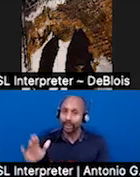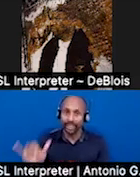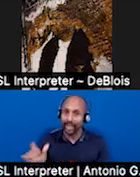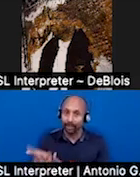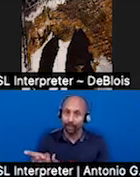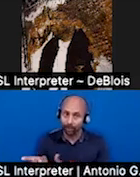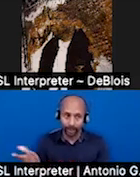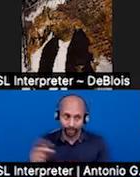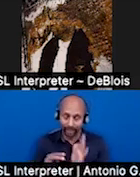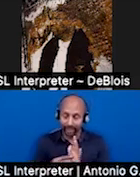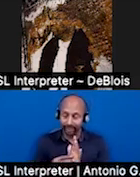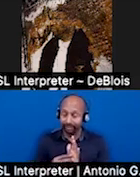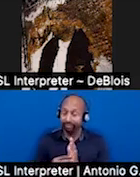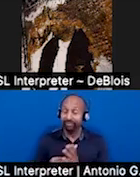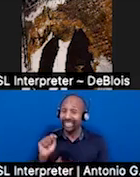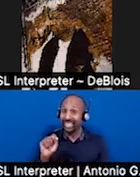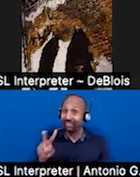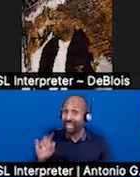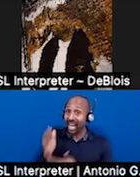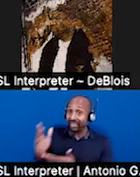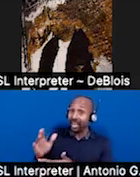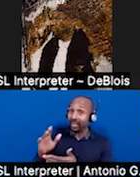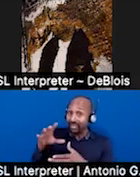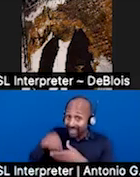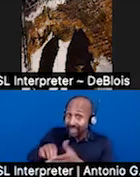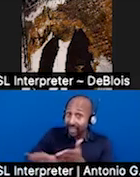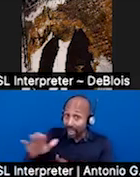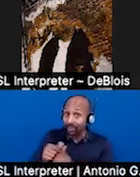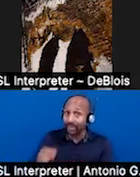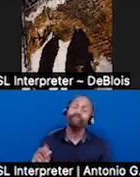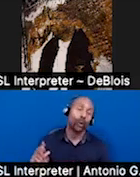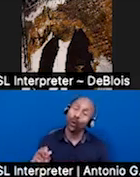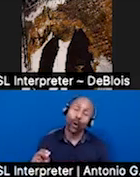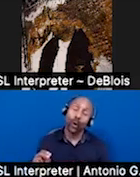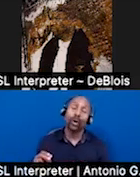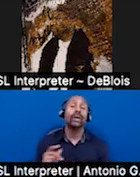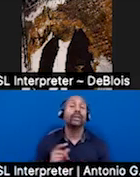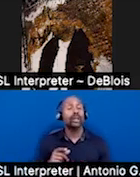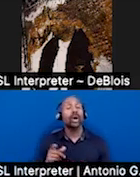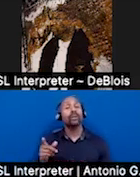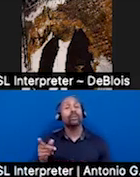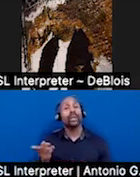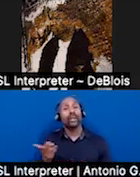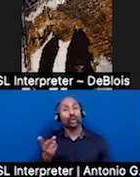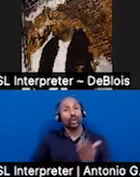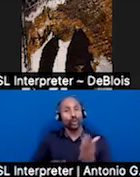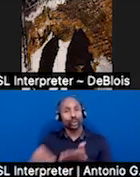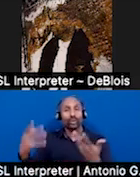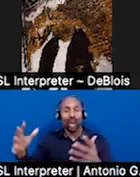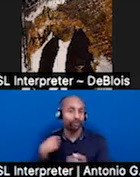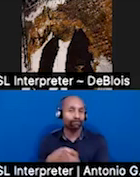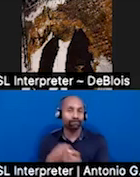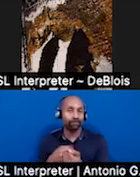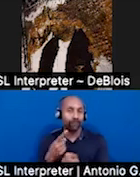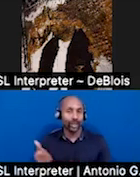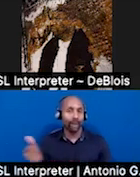college with them. So they need to be, and they already are clearly strong advocates for themselves, but being able to talk